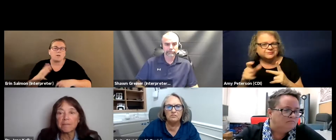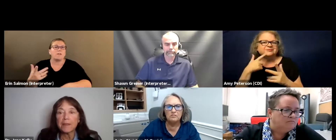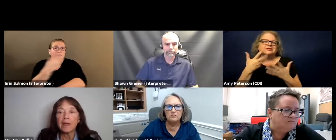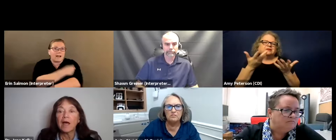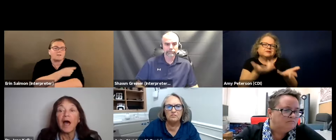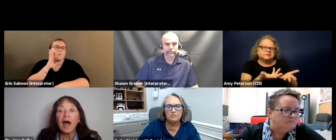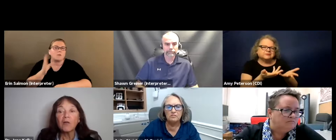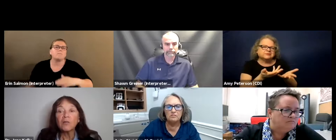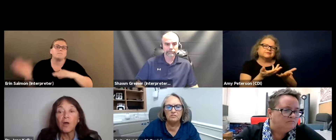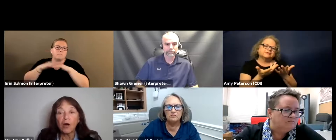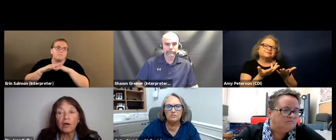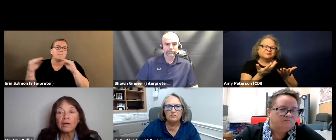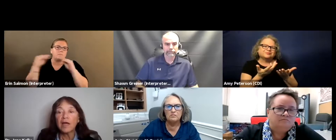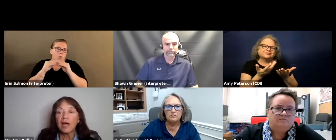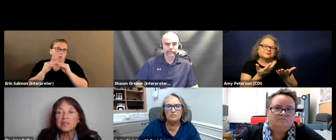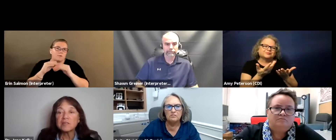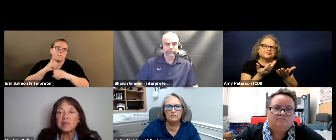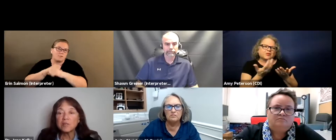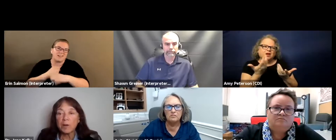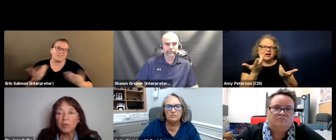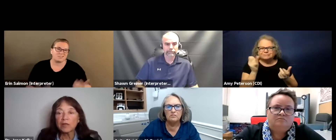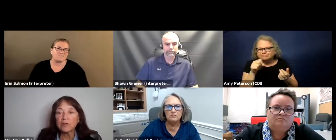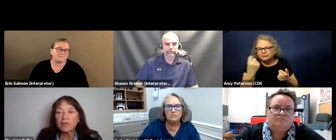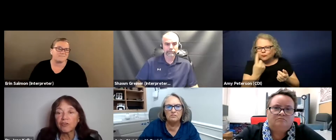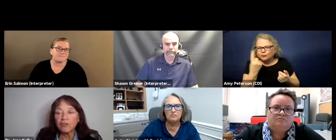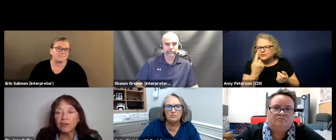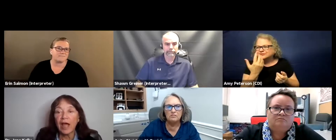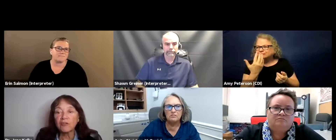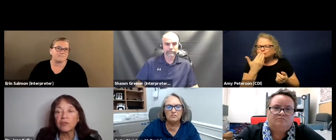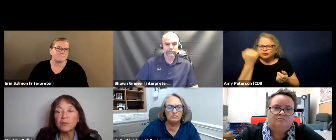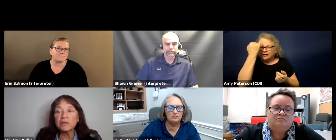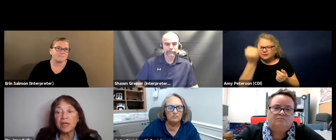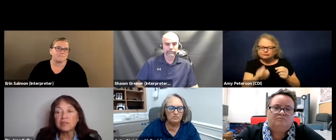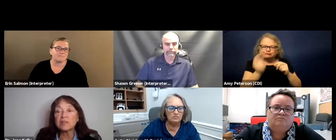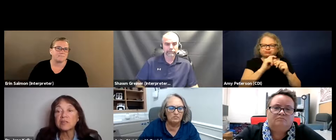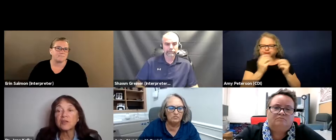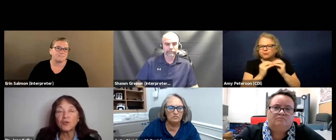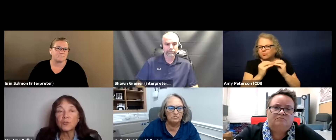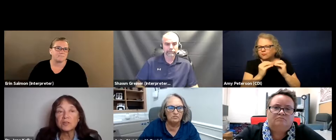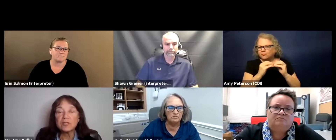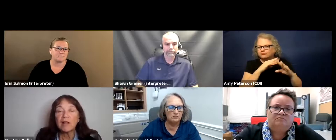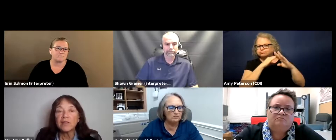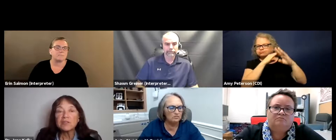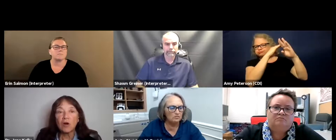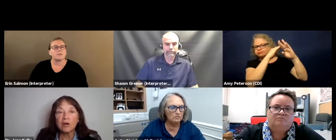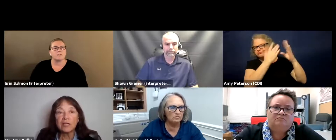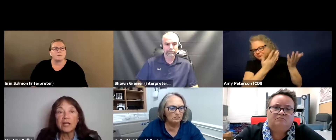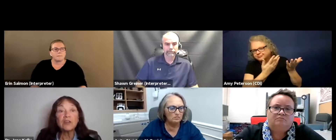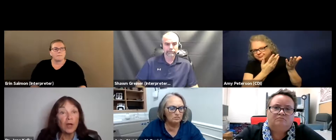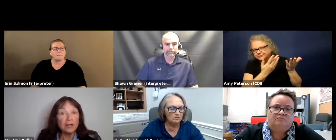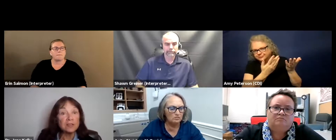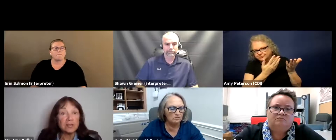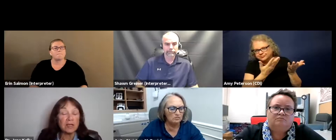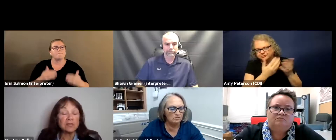vaccine. How long has this experimental injection actually been tested in humans? They started